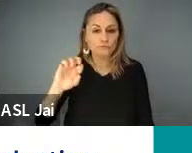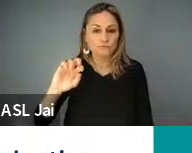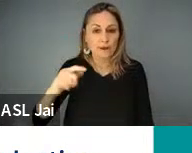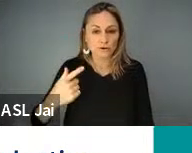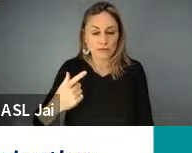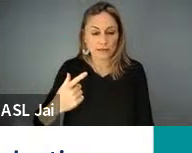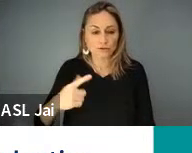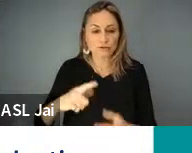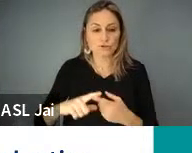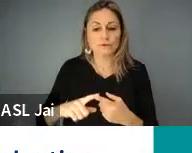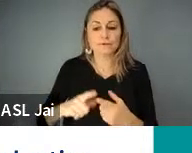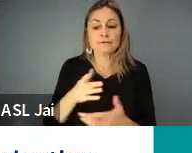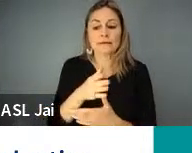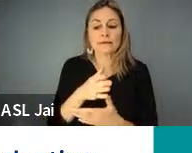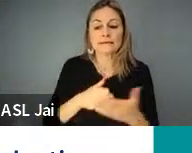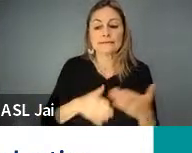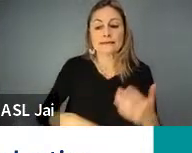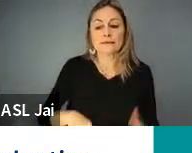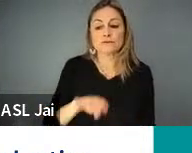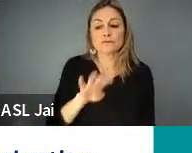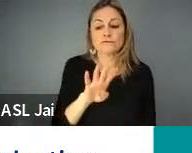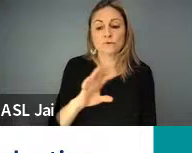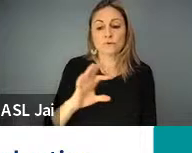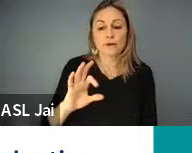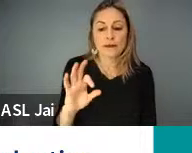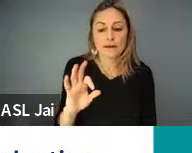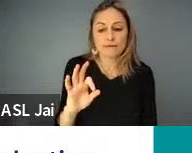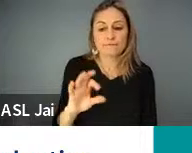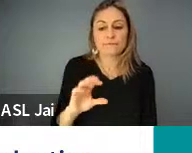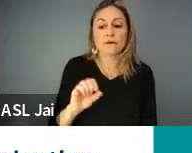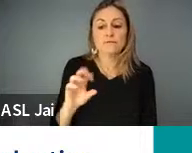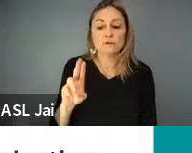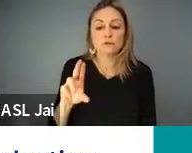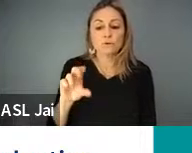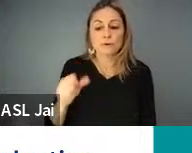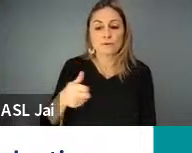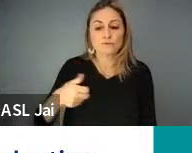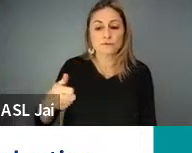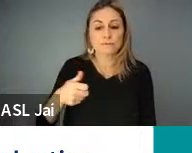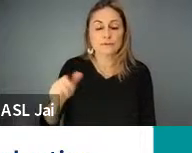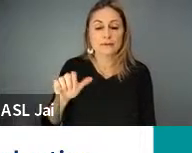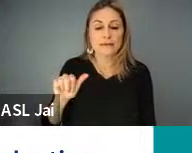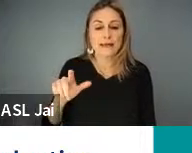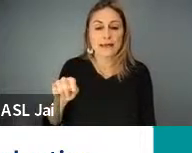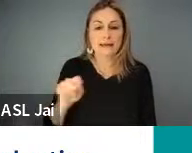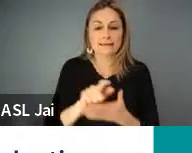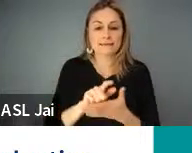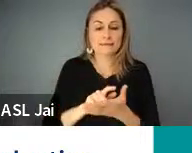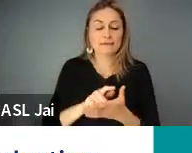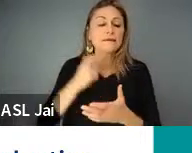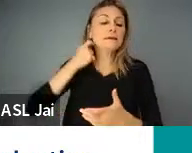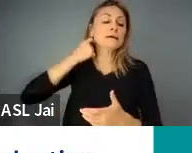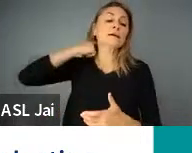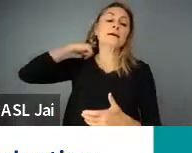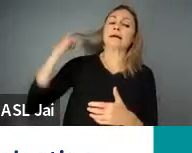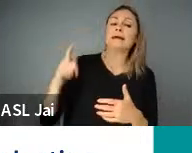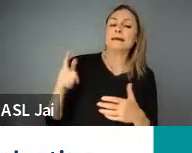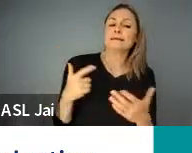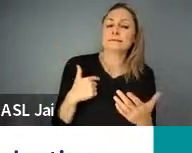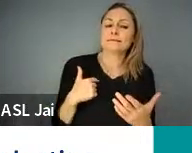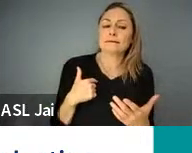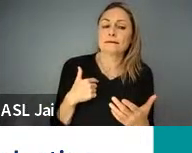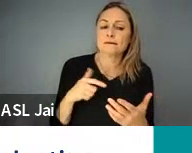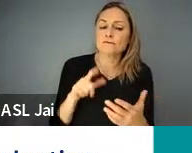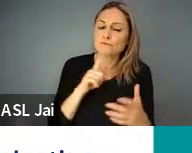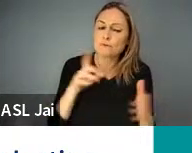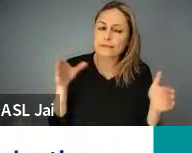U.S. Department of Transportation Act. That is a specialized chapter that for the IBR program is really focusing a